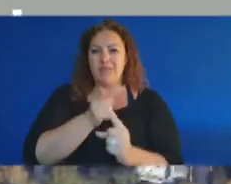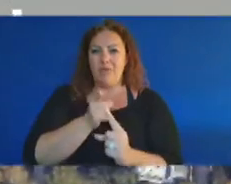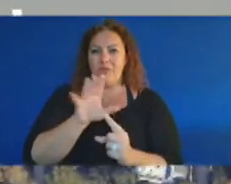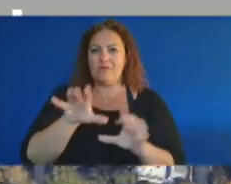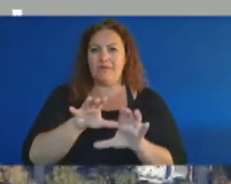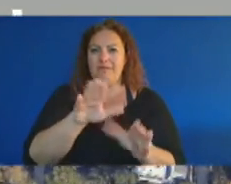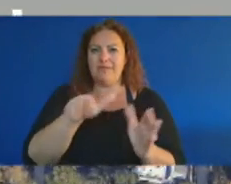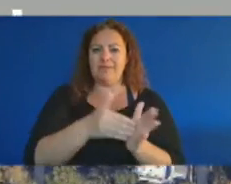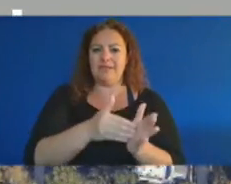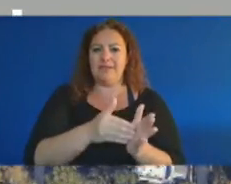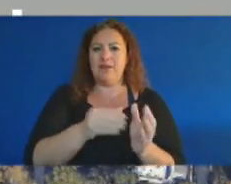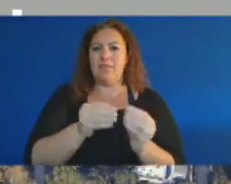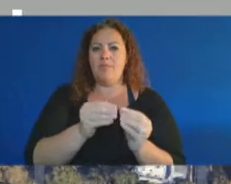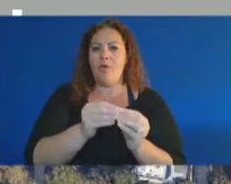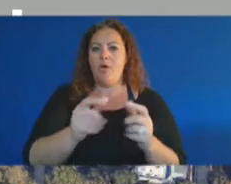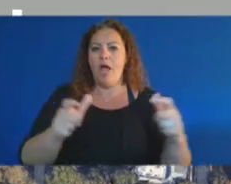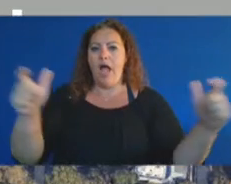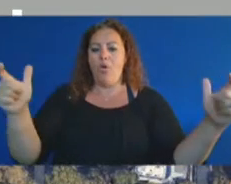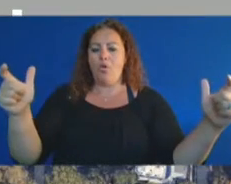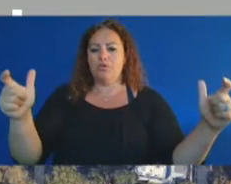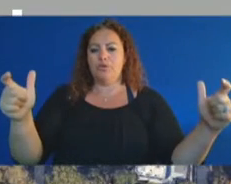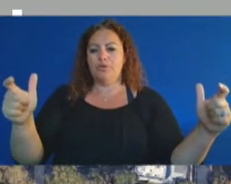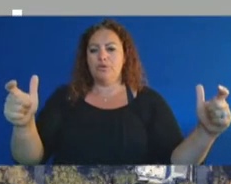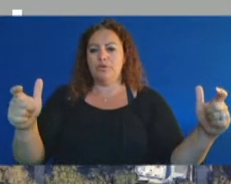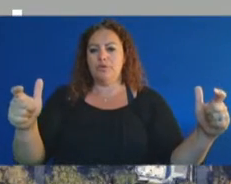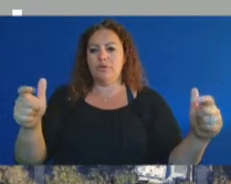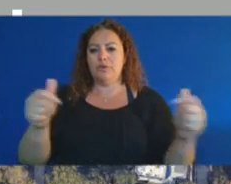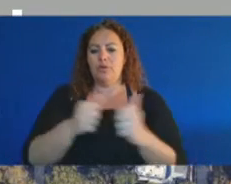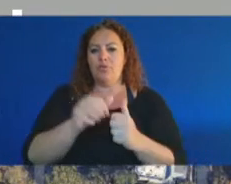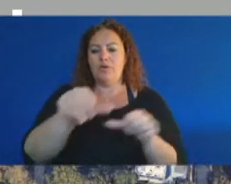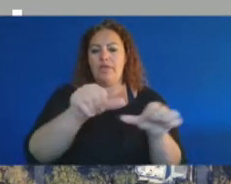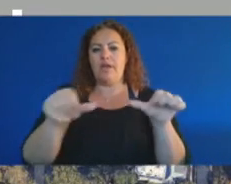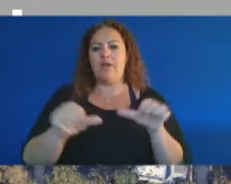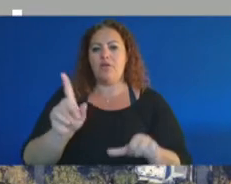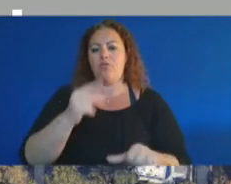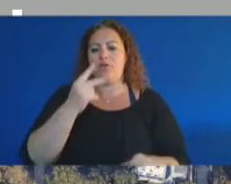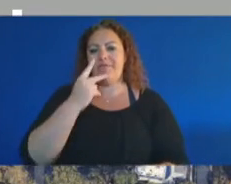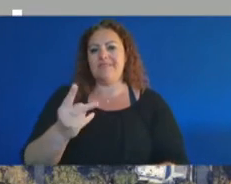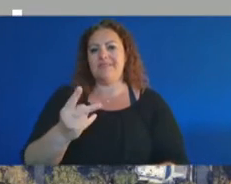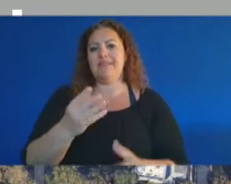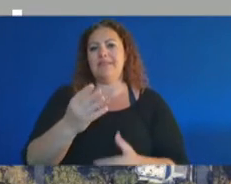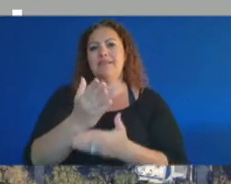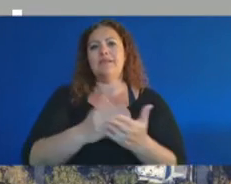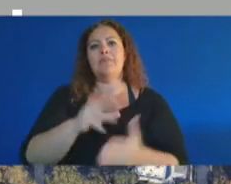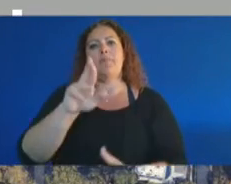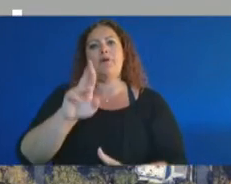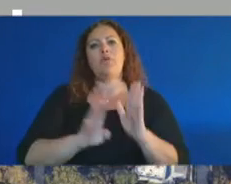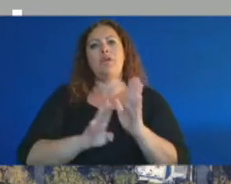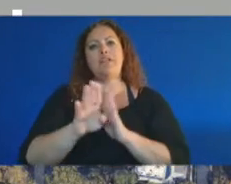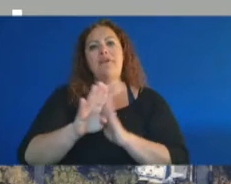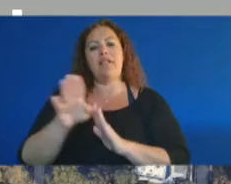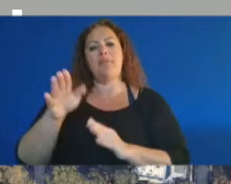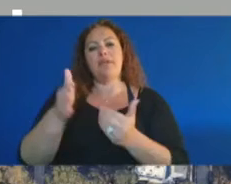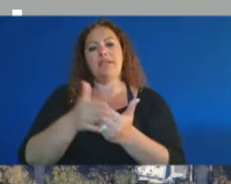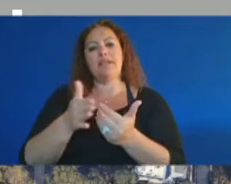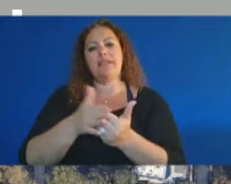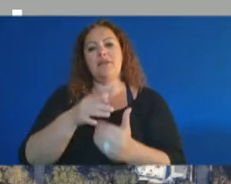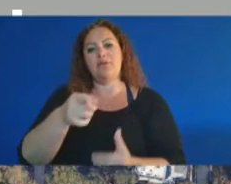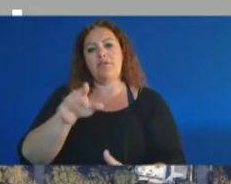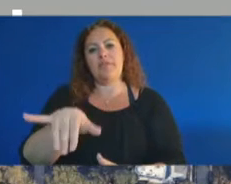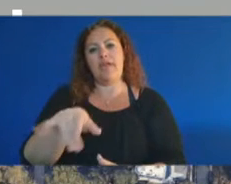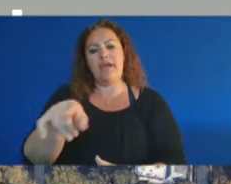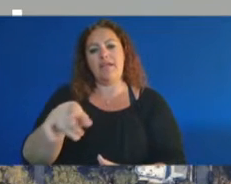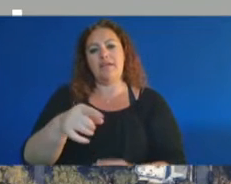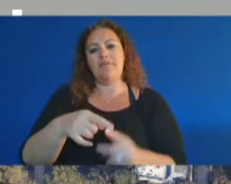bit further out uh in in that area where we've seen some Redevelopment along uh right over here excuse me off of